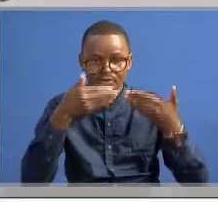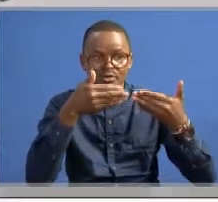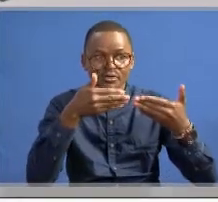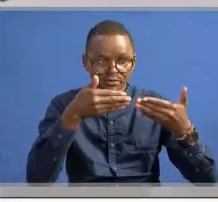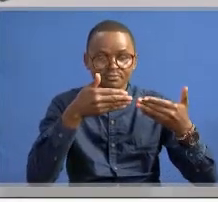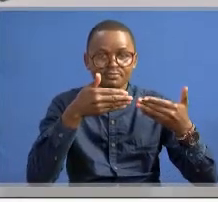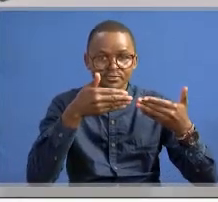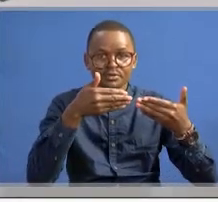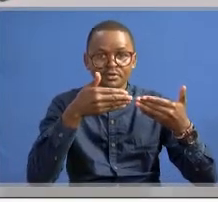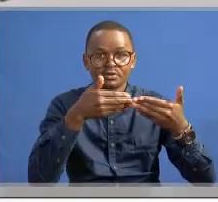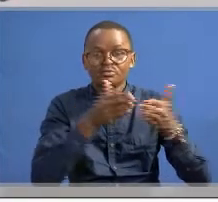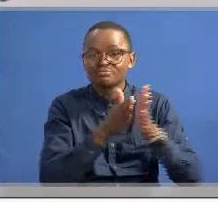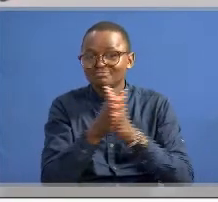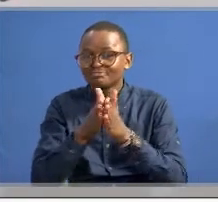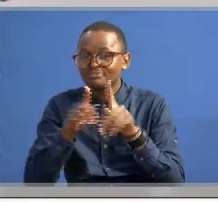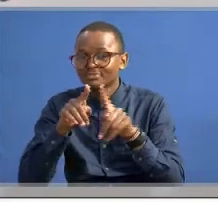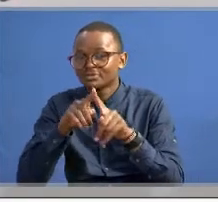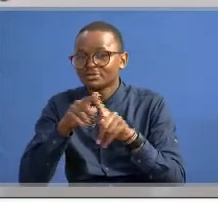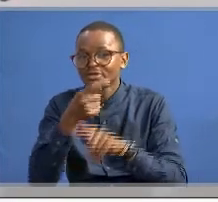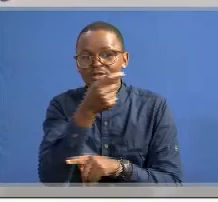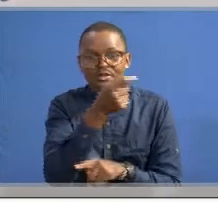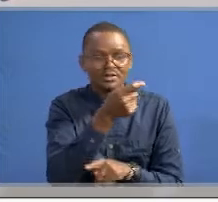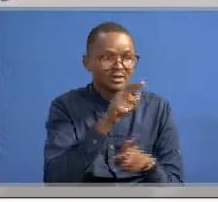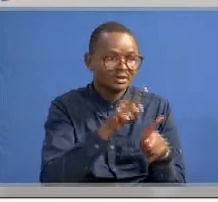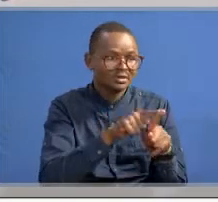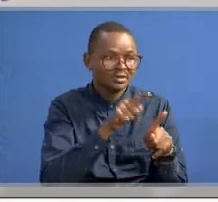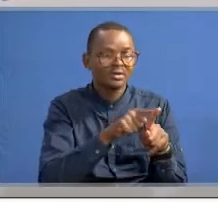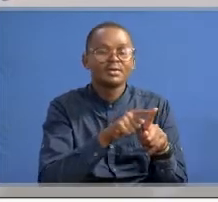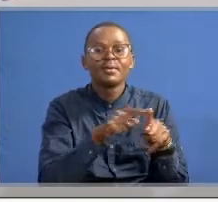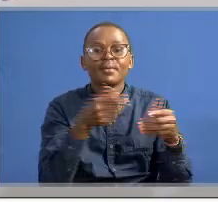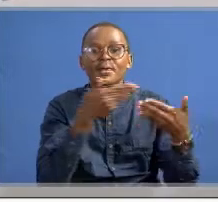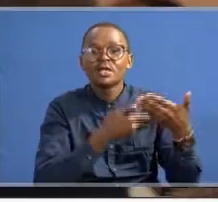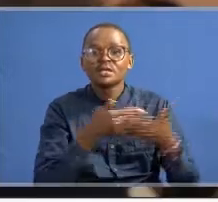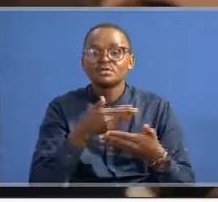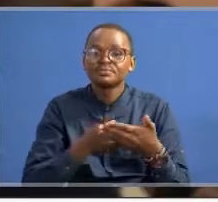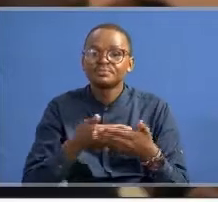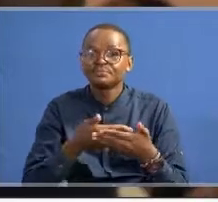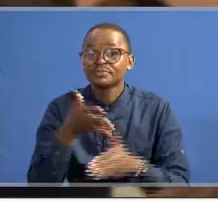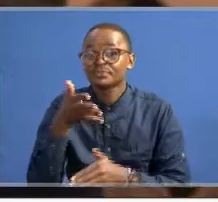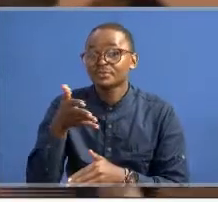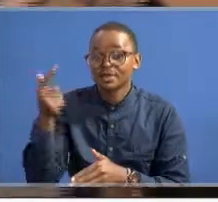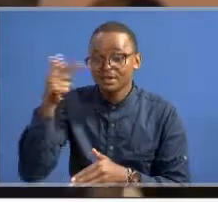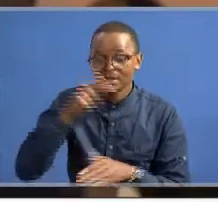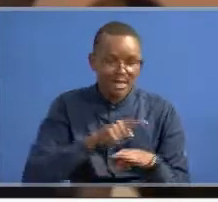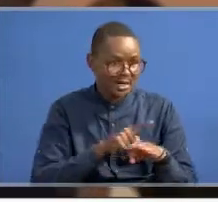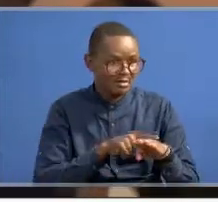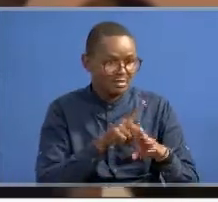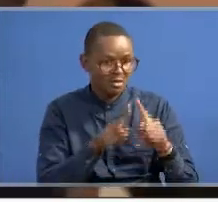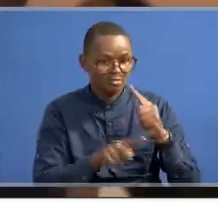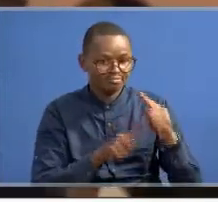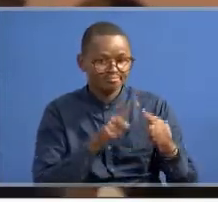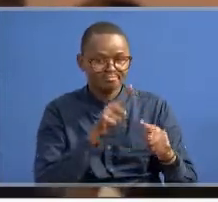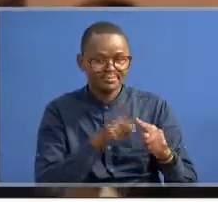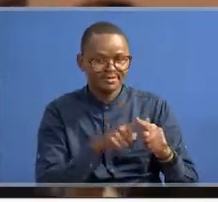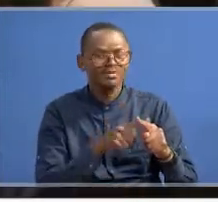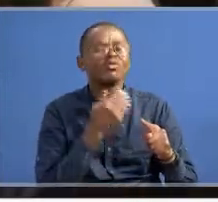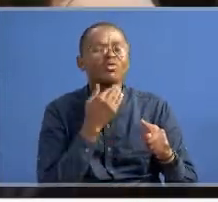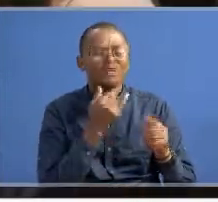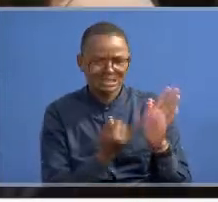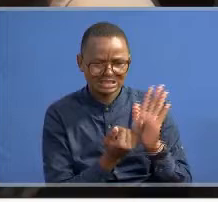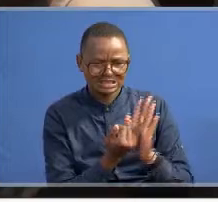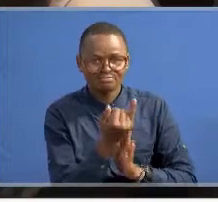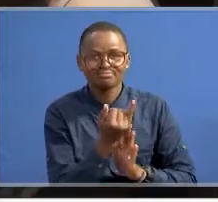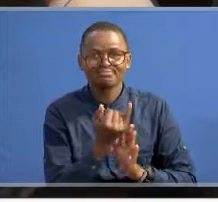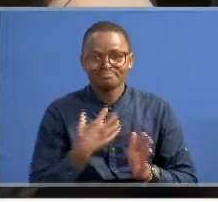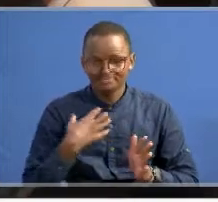of incentives to micro, small, and medium-sized businesses. This has come at a time when there is dire need to increase